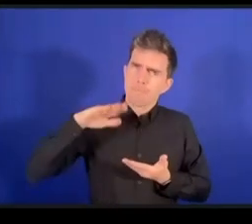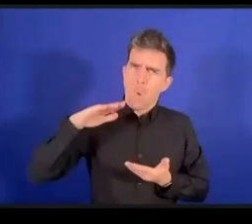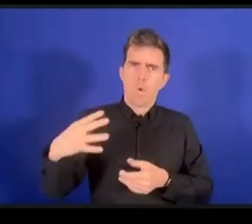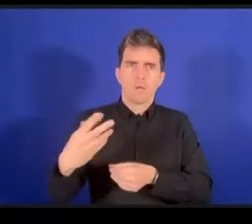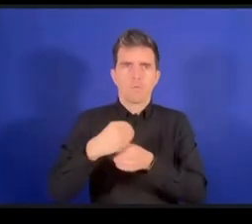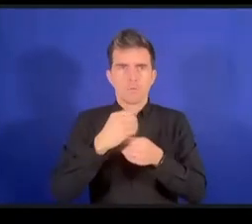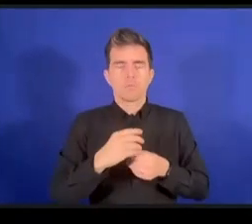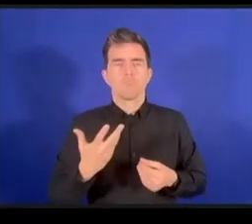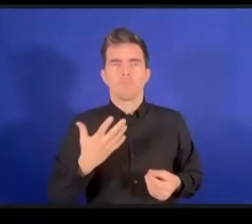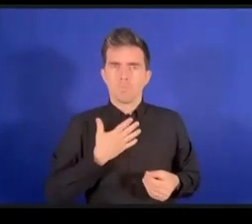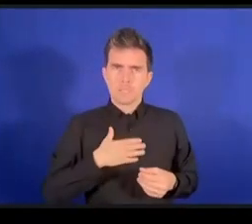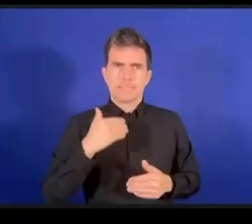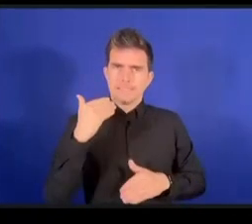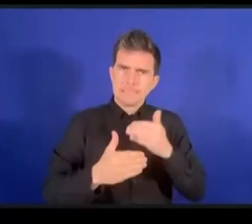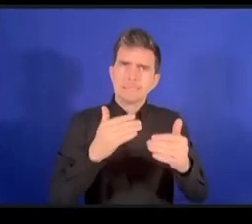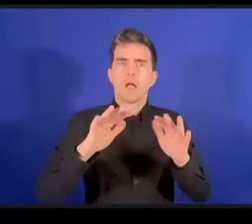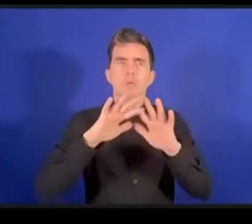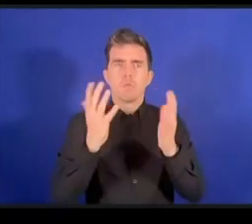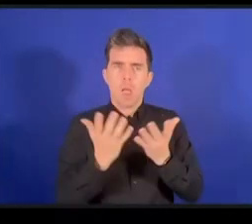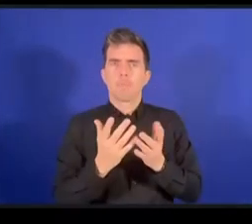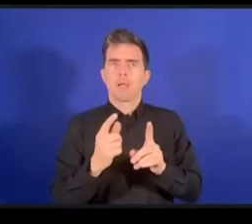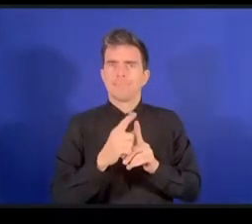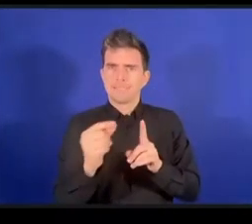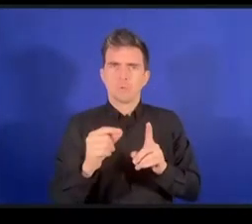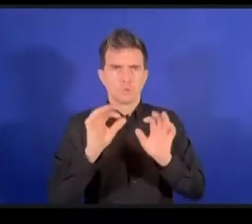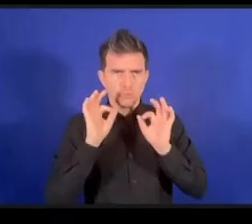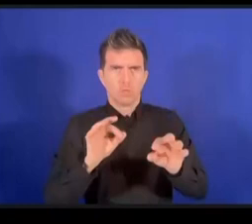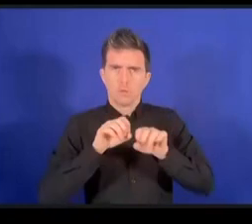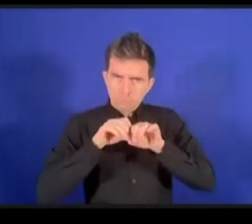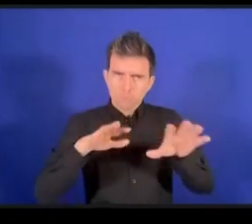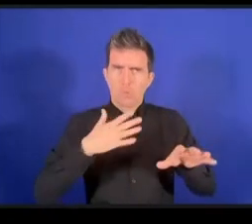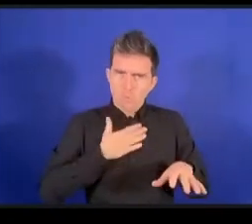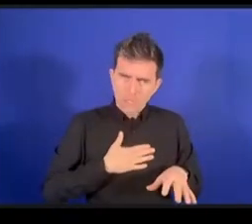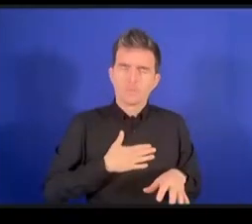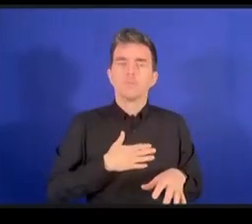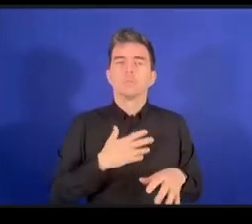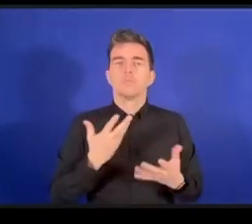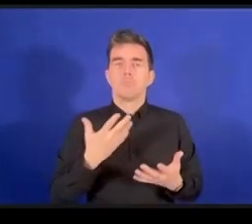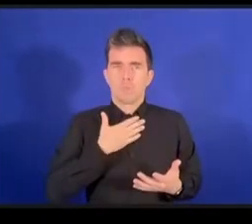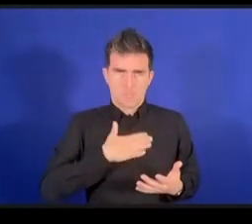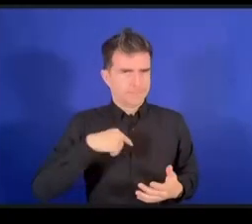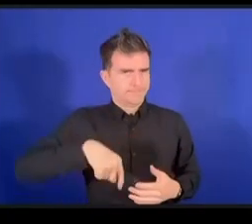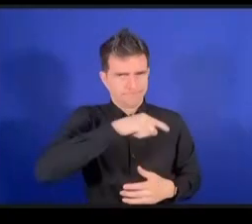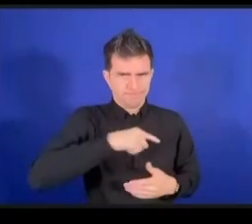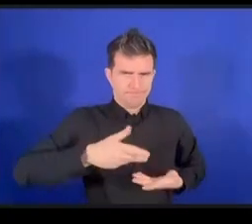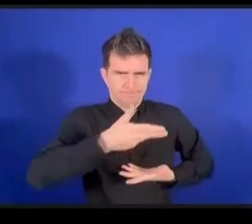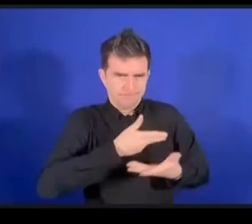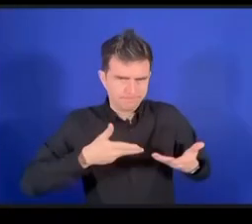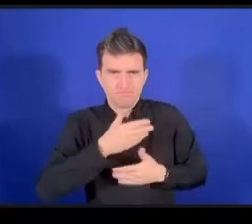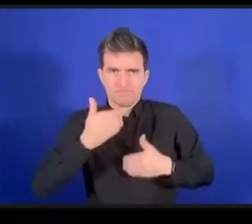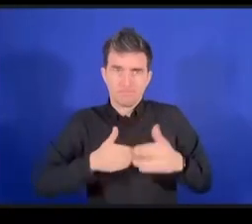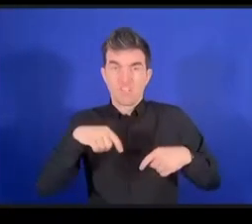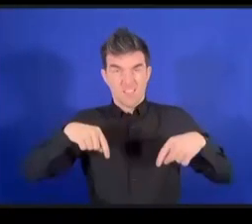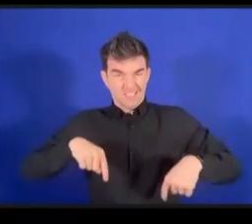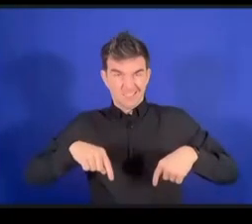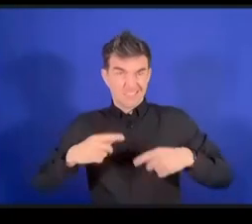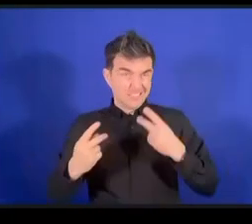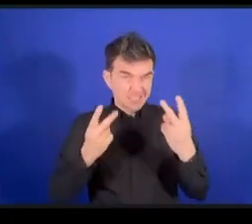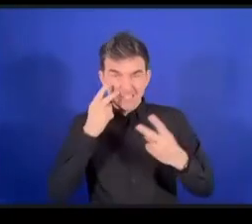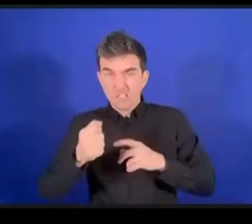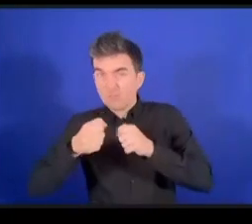and this session shows that the bottom-up approach of the dynamic coalitions could provide for